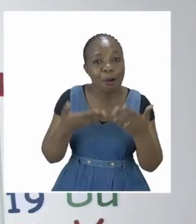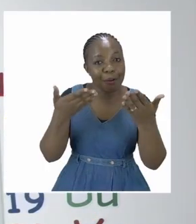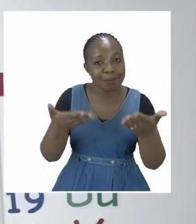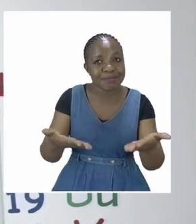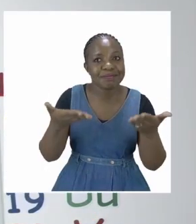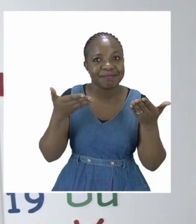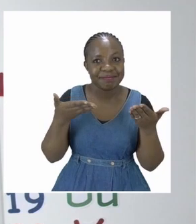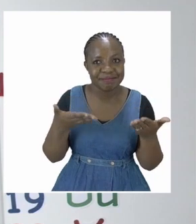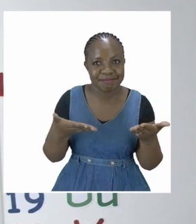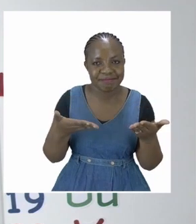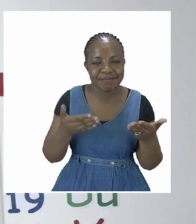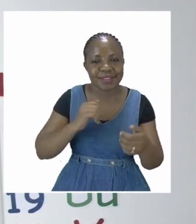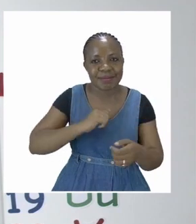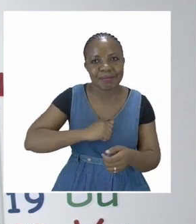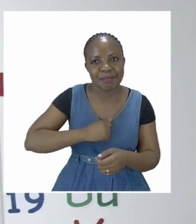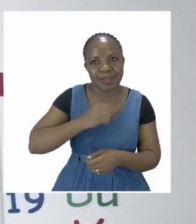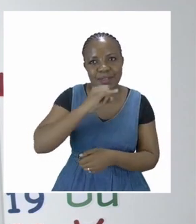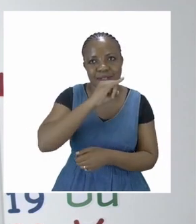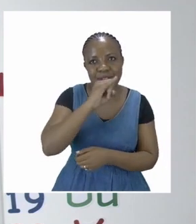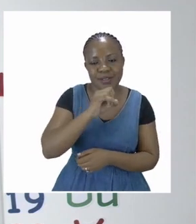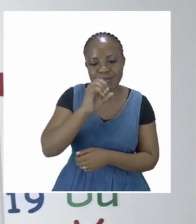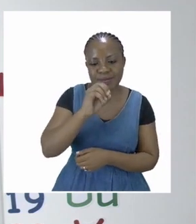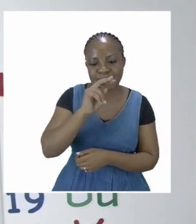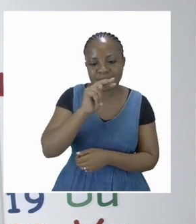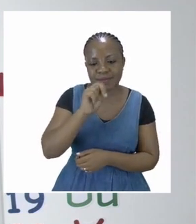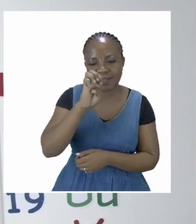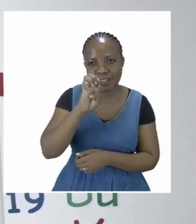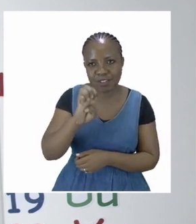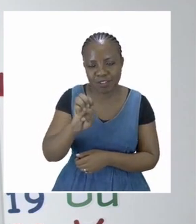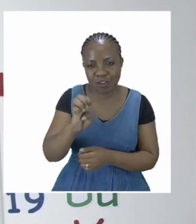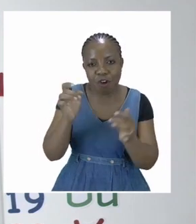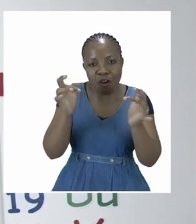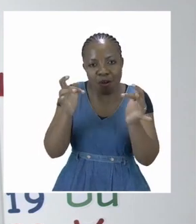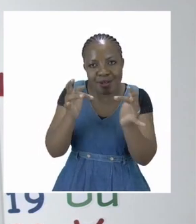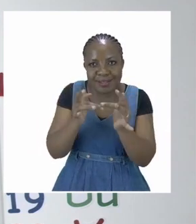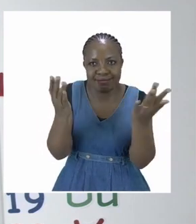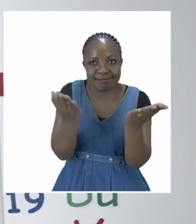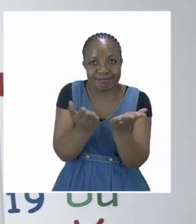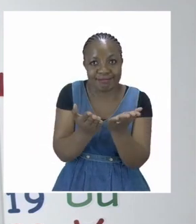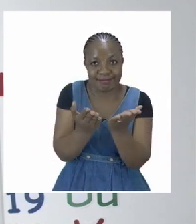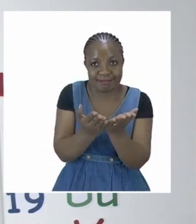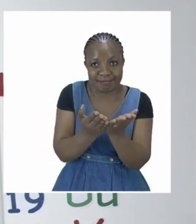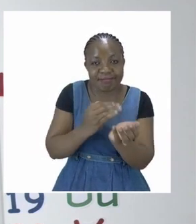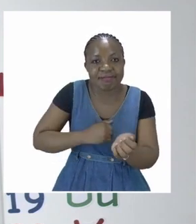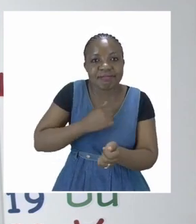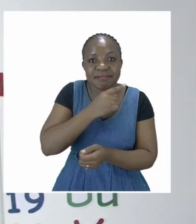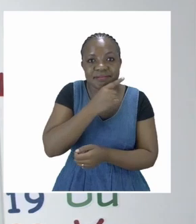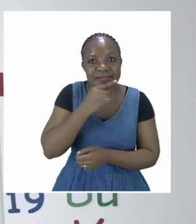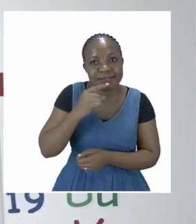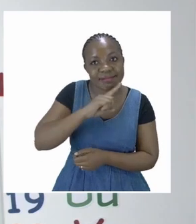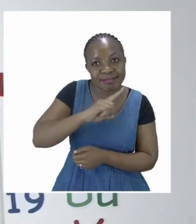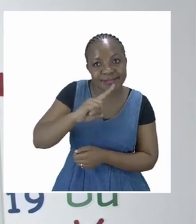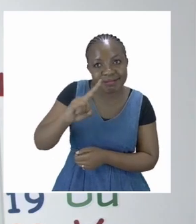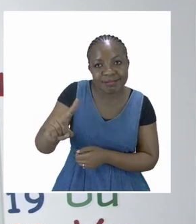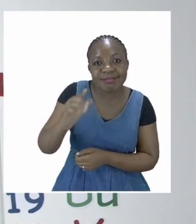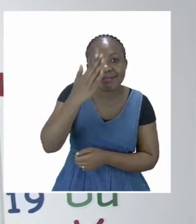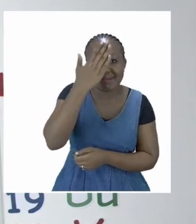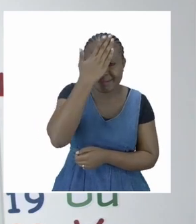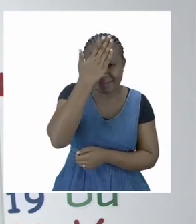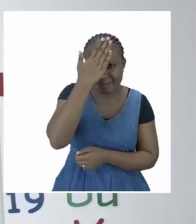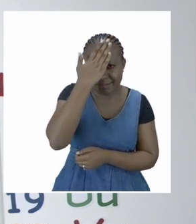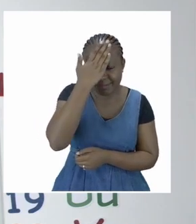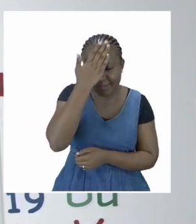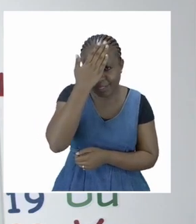Welcome to My Zone Online School. My name is Teacher Mutsa. Get your education